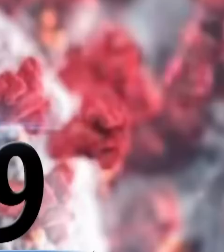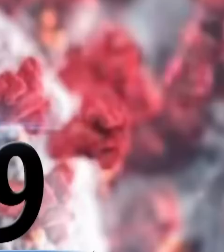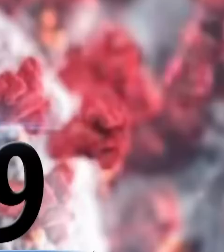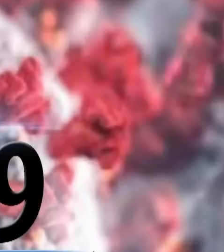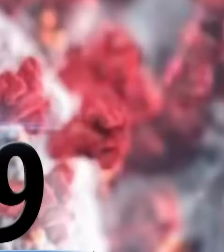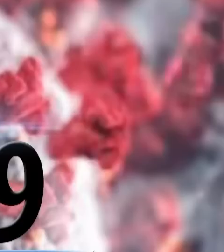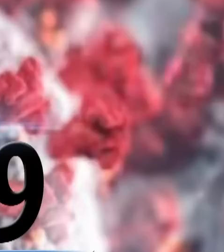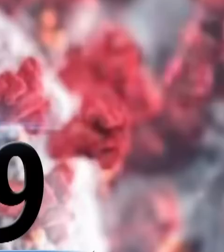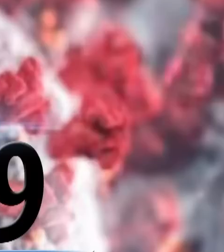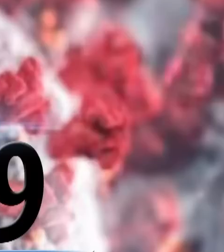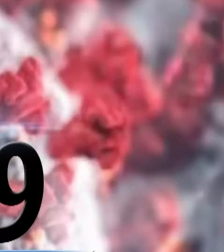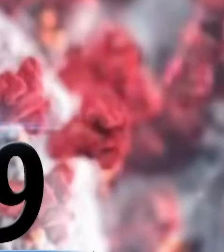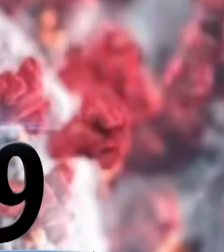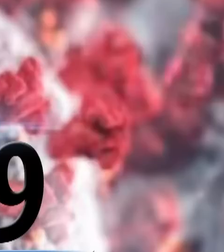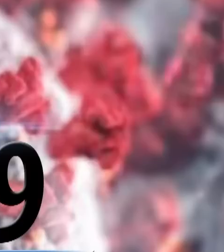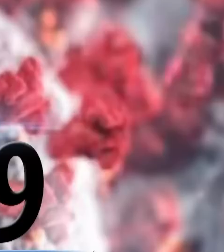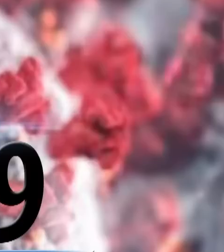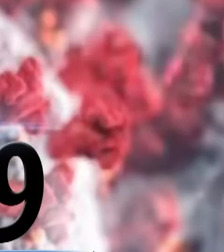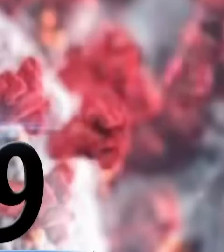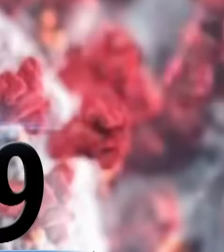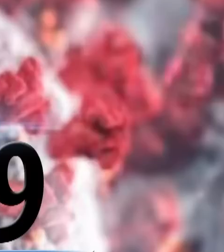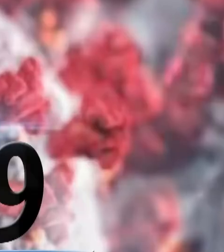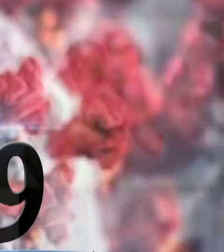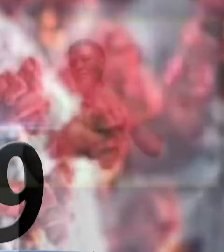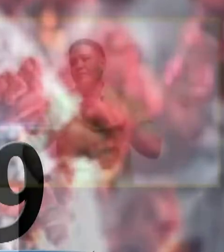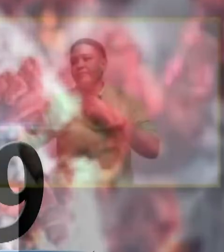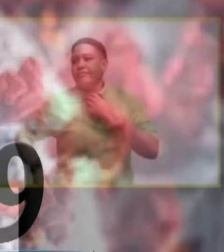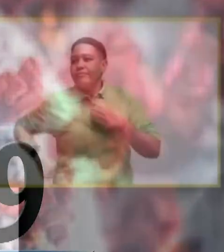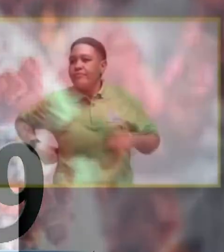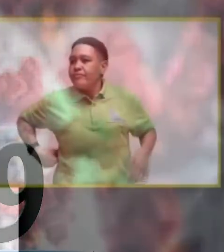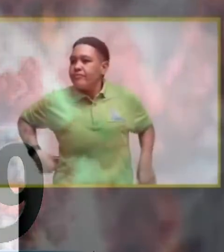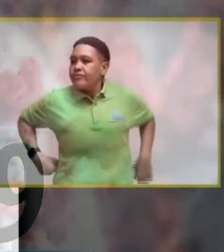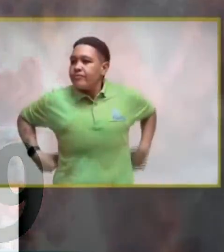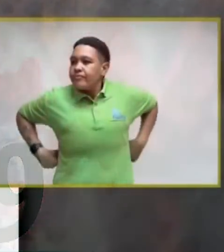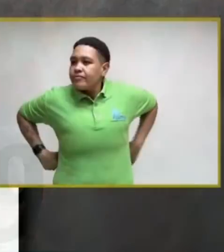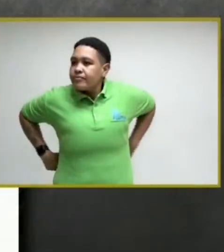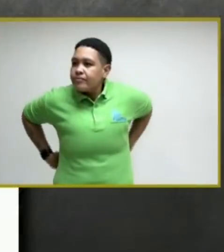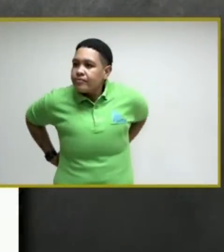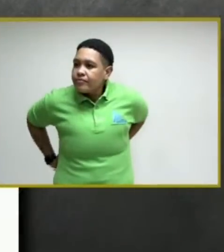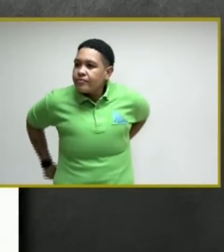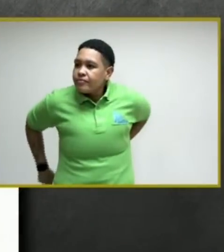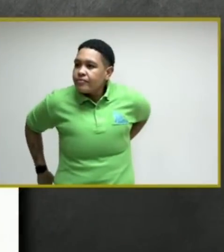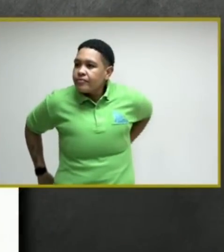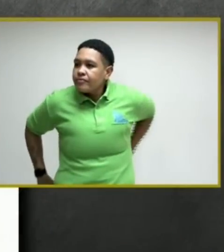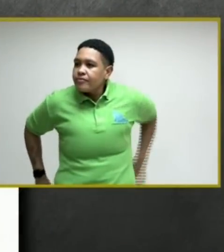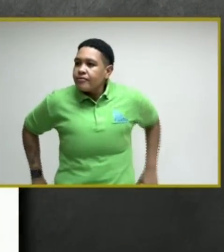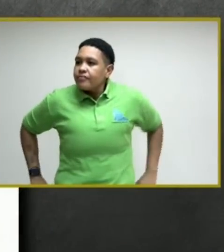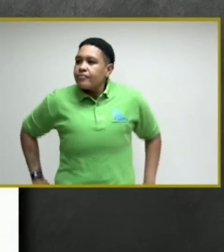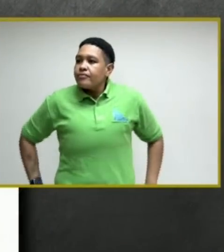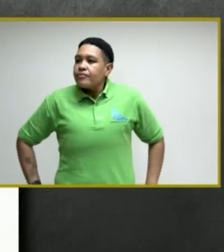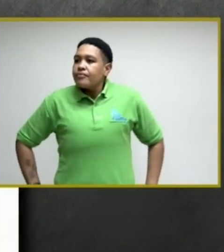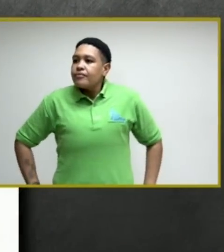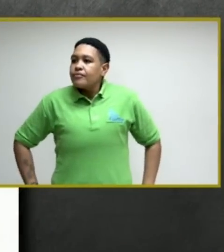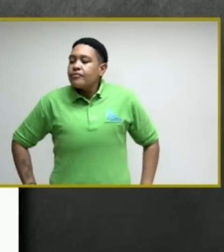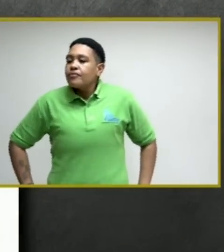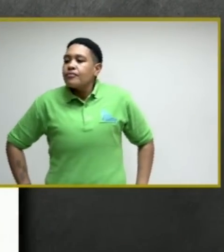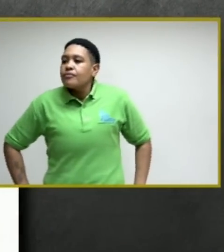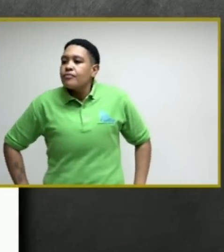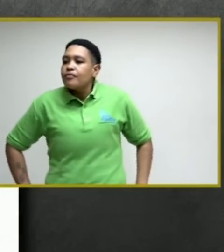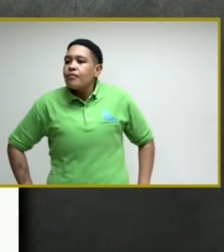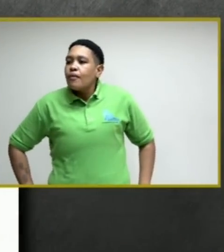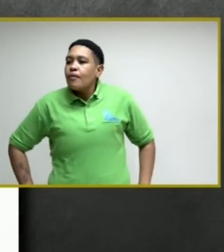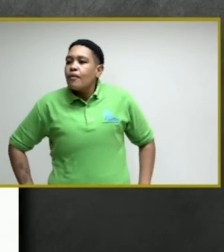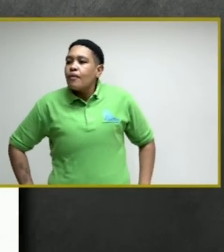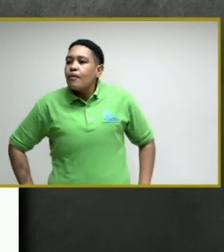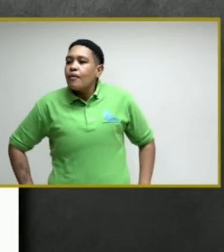work. So we still suffer from the issue of migration, and up to August, the end